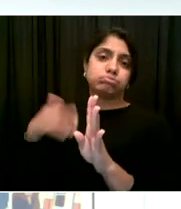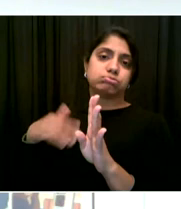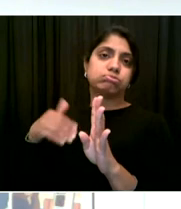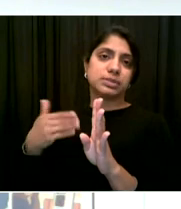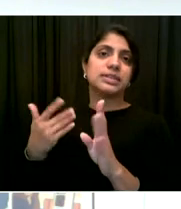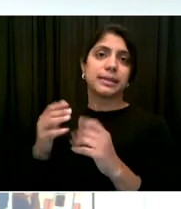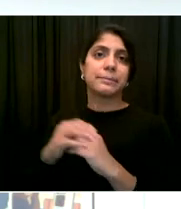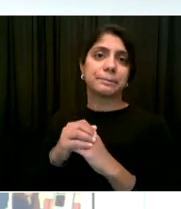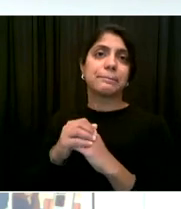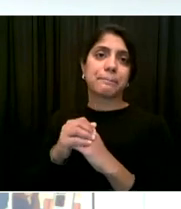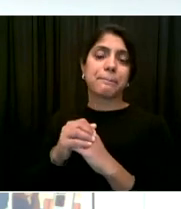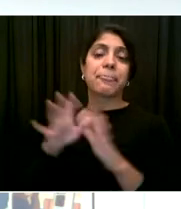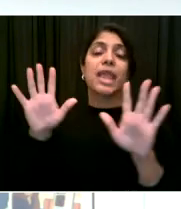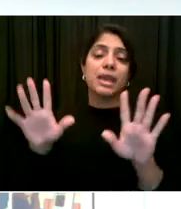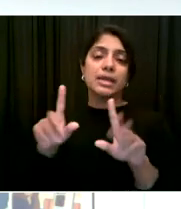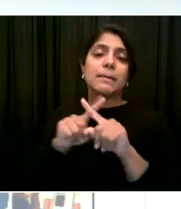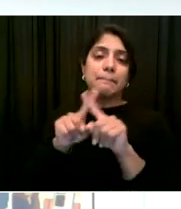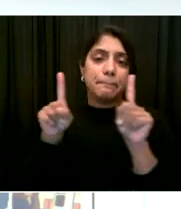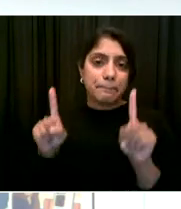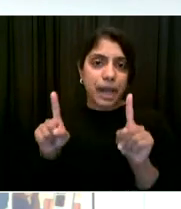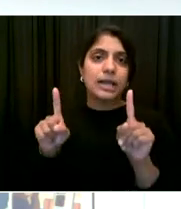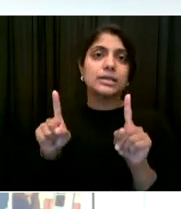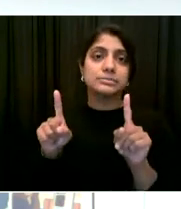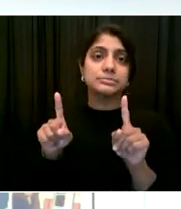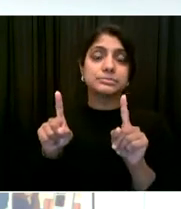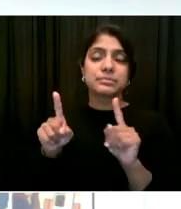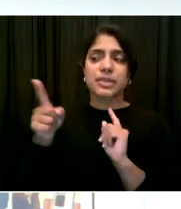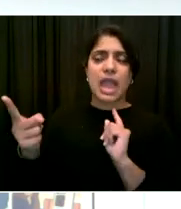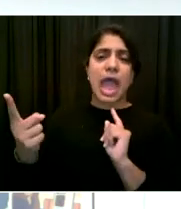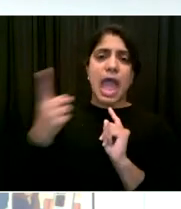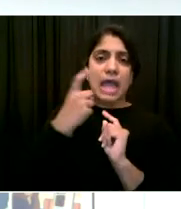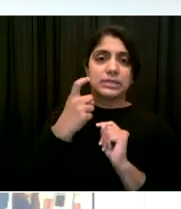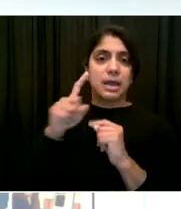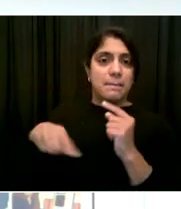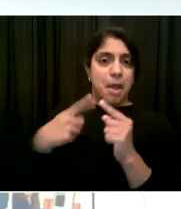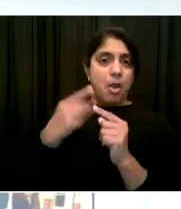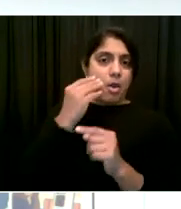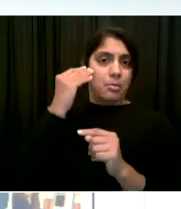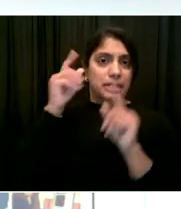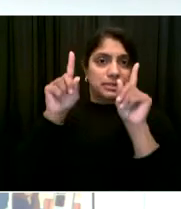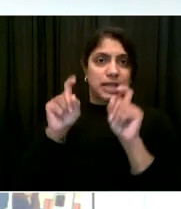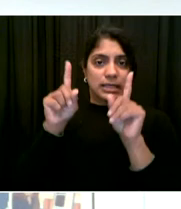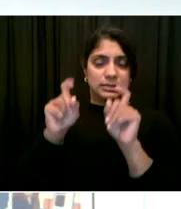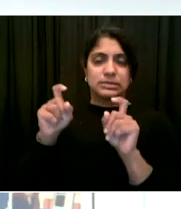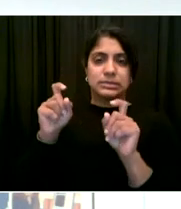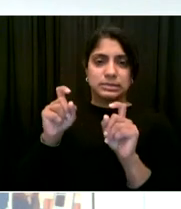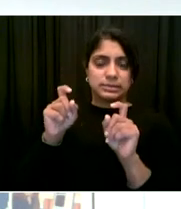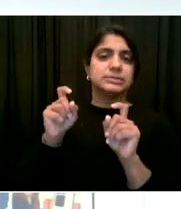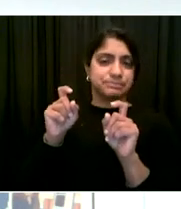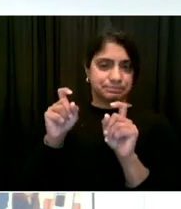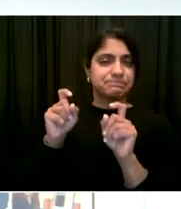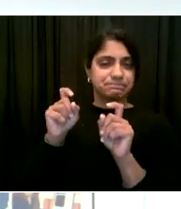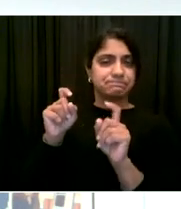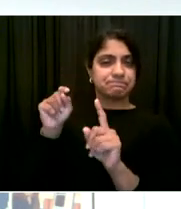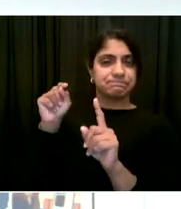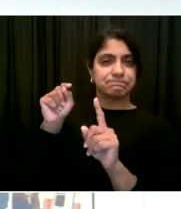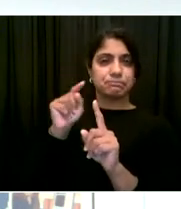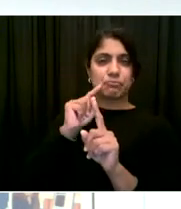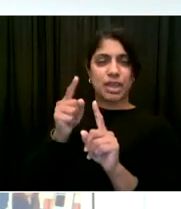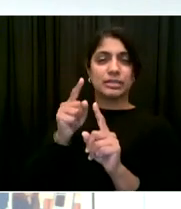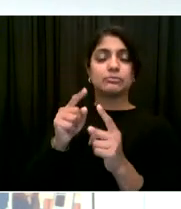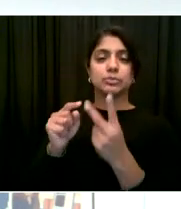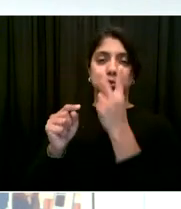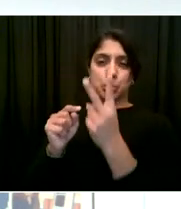to distinguish between two parts of at-home testing. The first is we have at-home